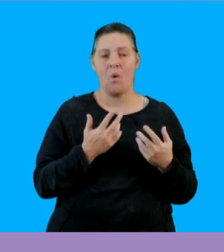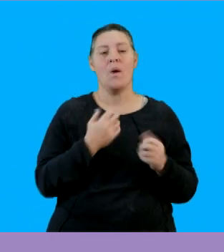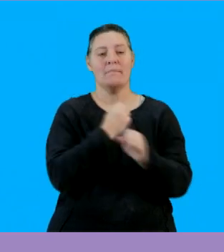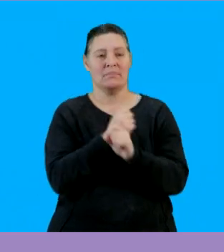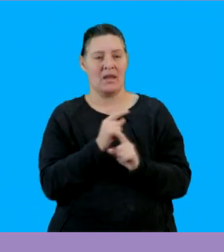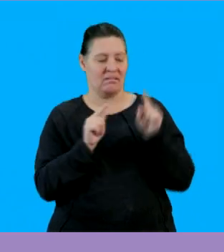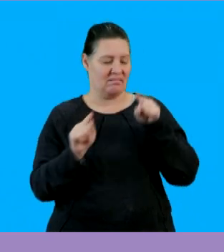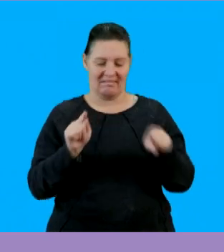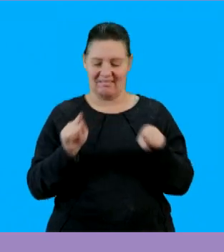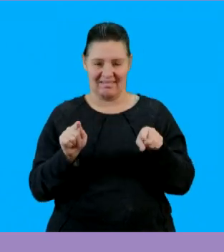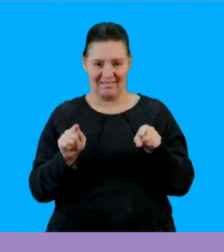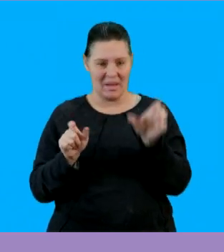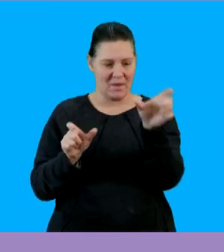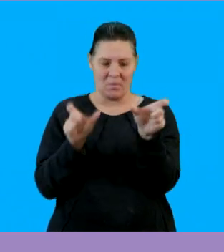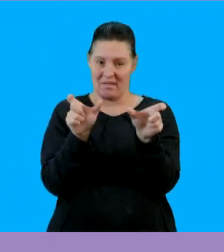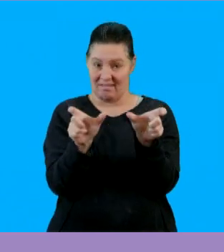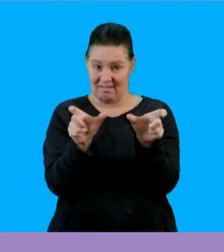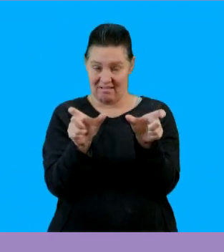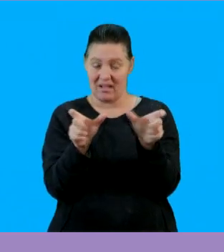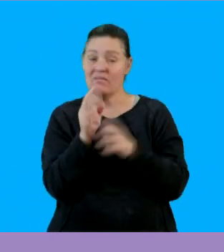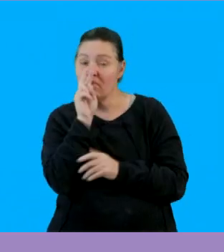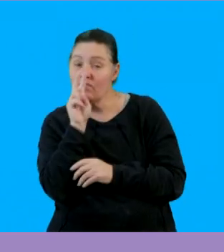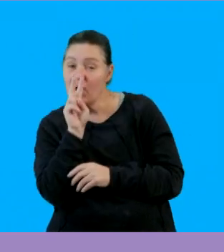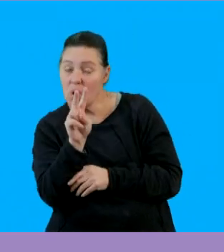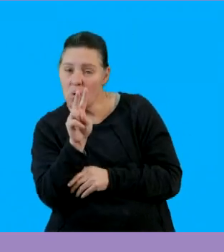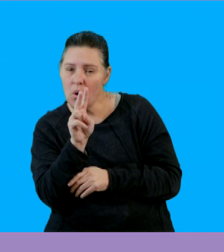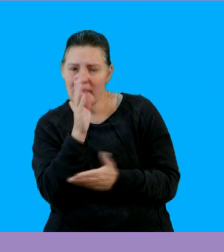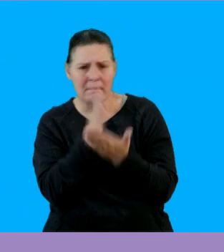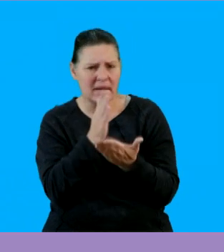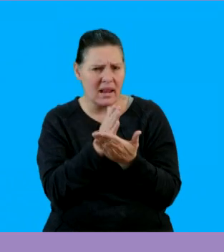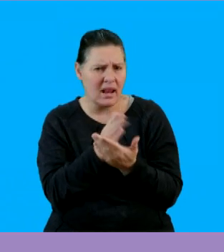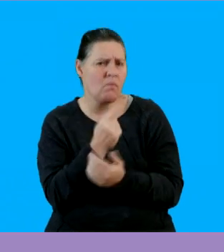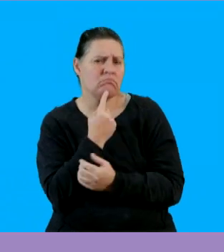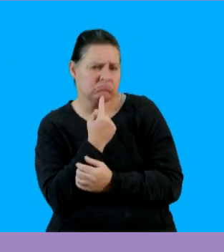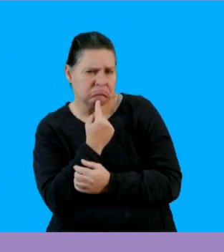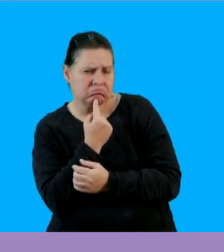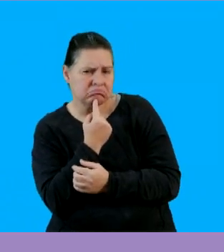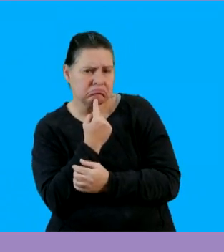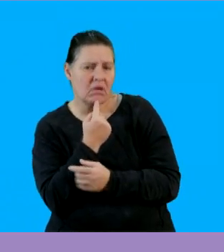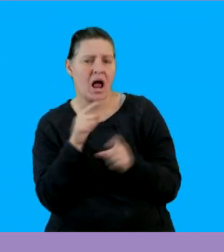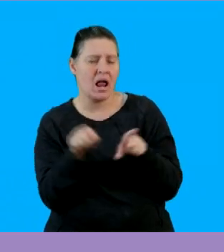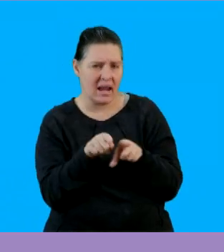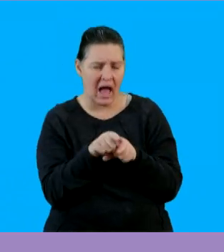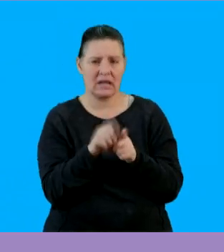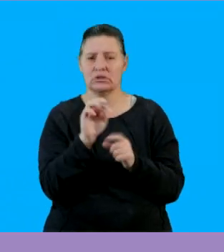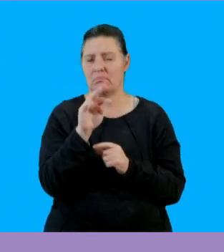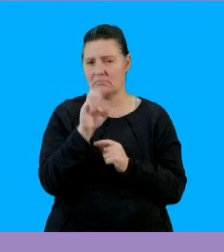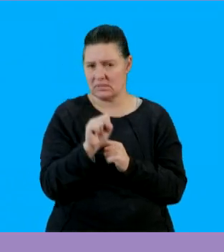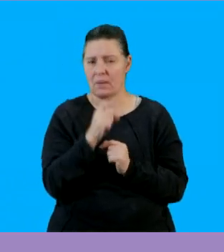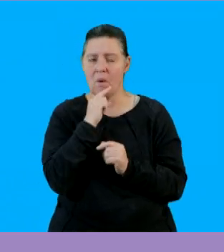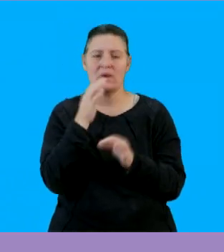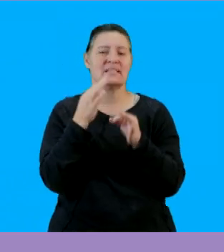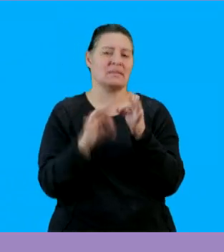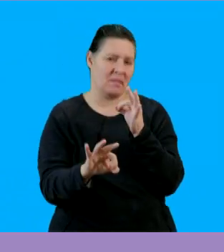we've multiplied our two binomials. But again, if you look in the middle there, we do have like terms. And remember, we